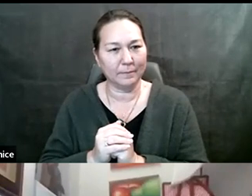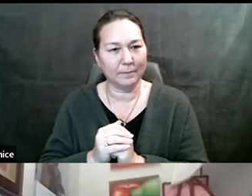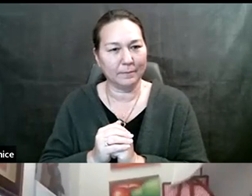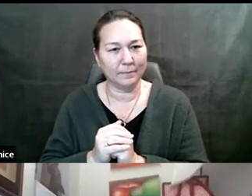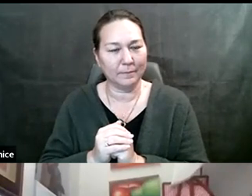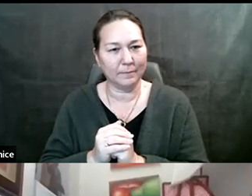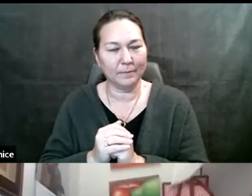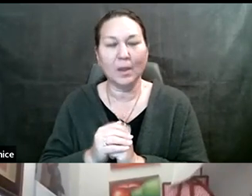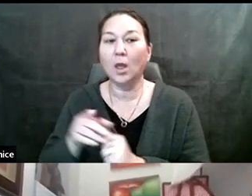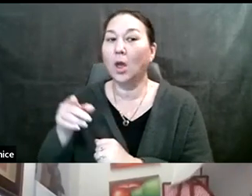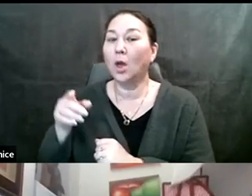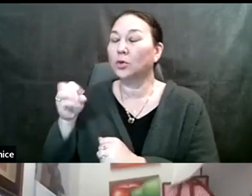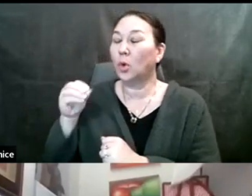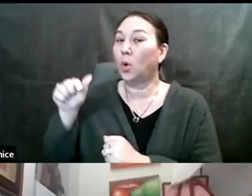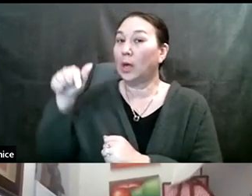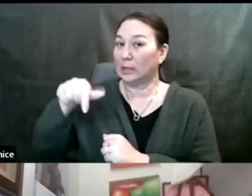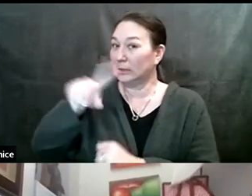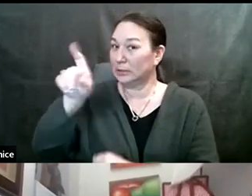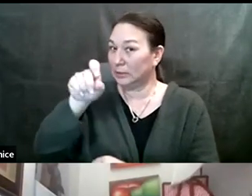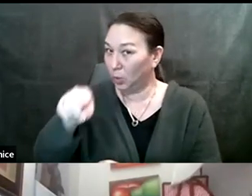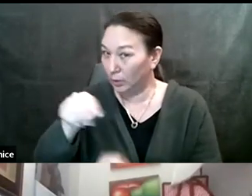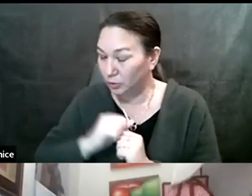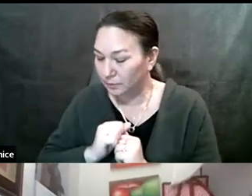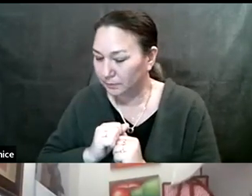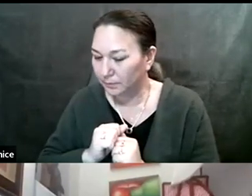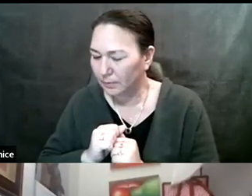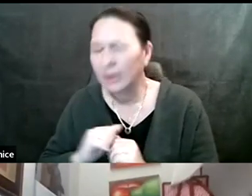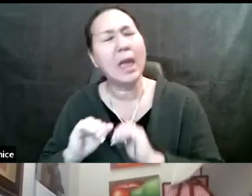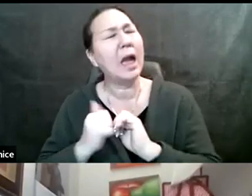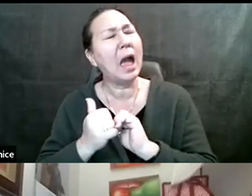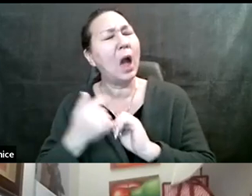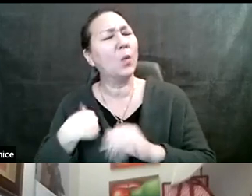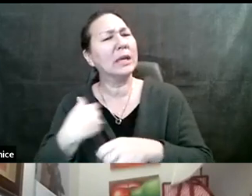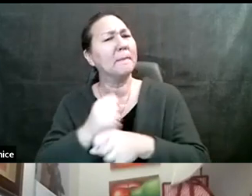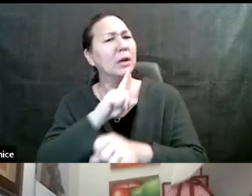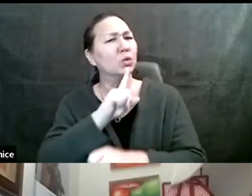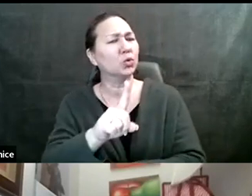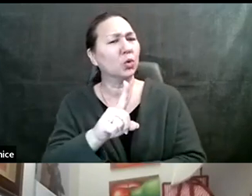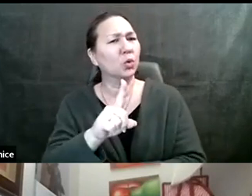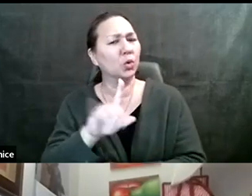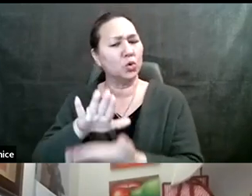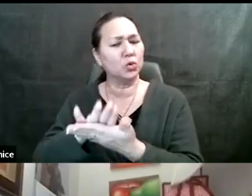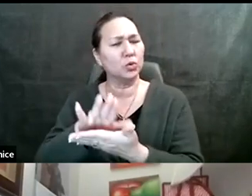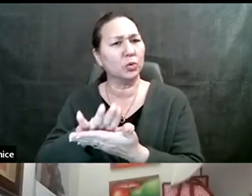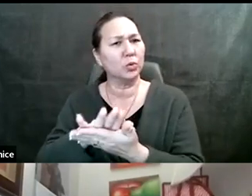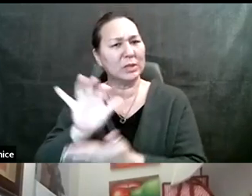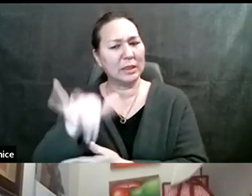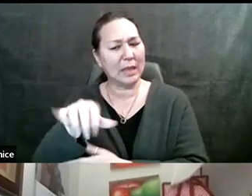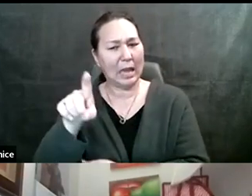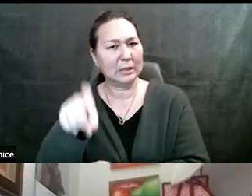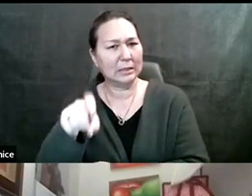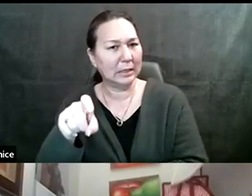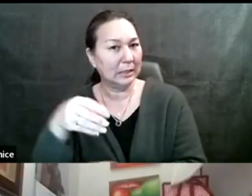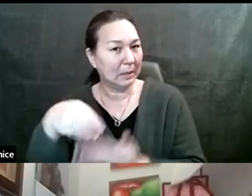so this is the question uh how can we ensure that the schools that need the money